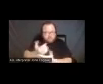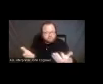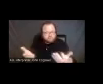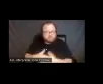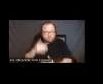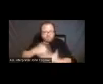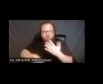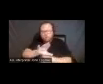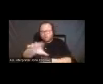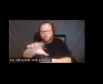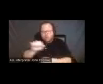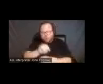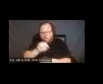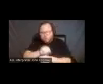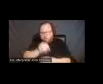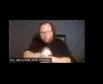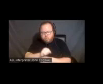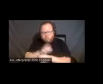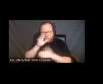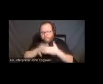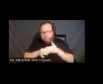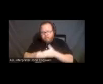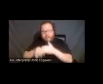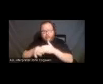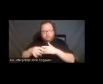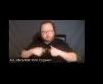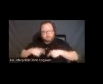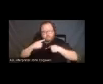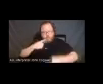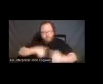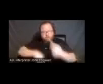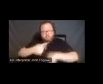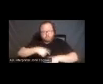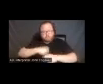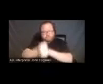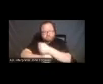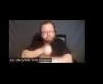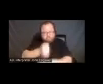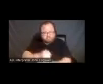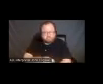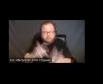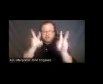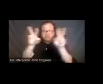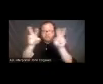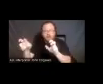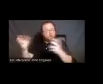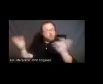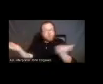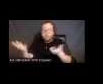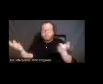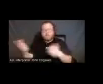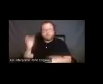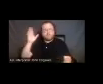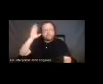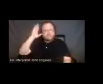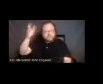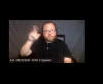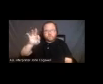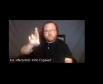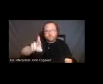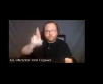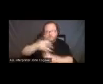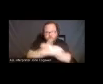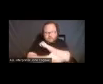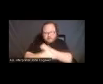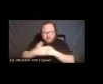work that is going to guide us for the upcoming years. The title of this is The Future of Riverside County